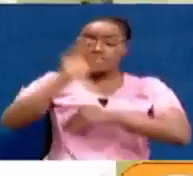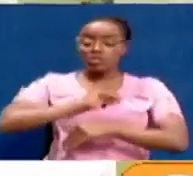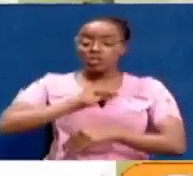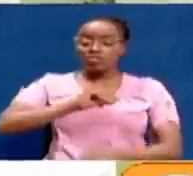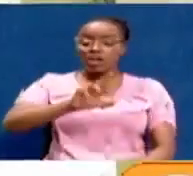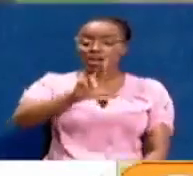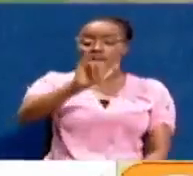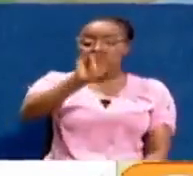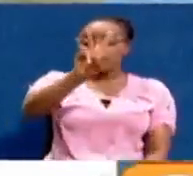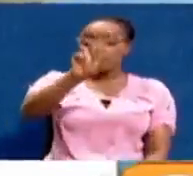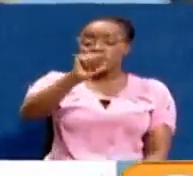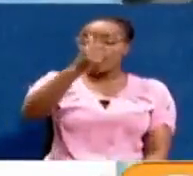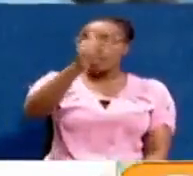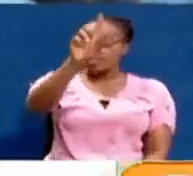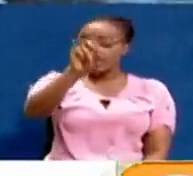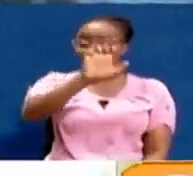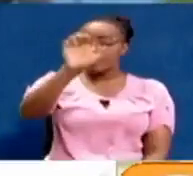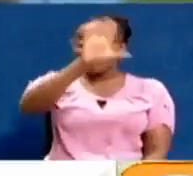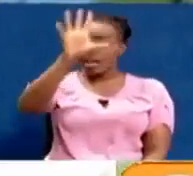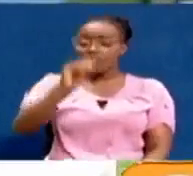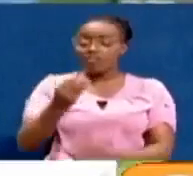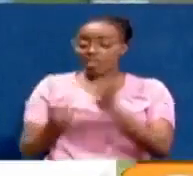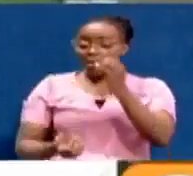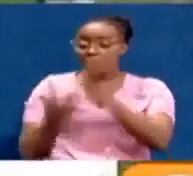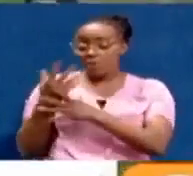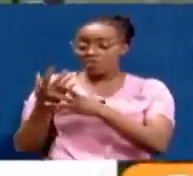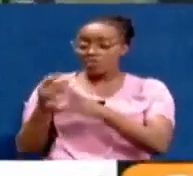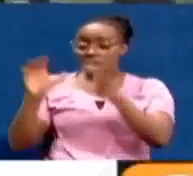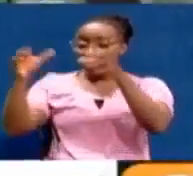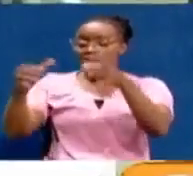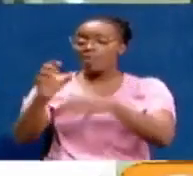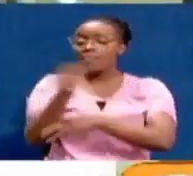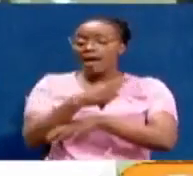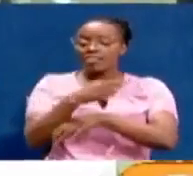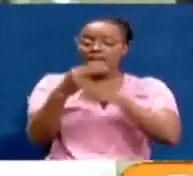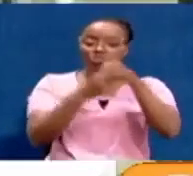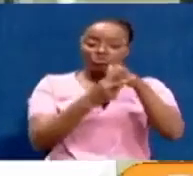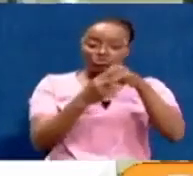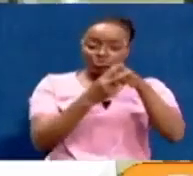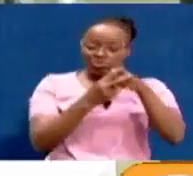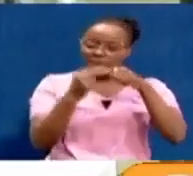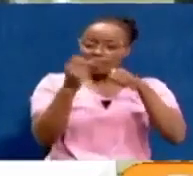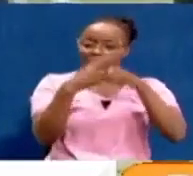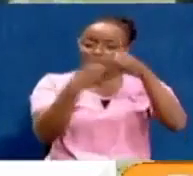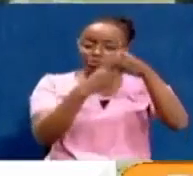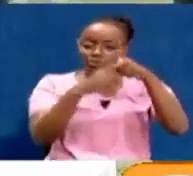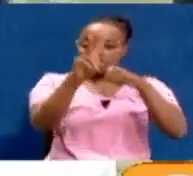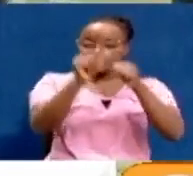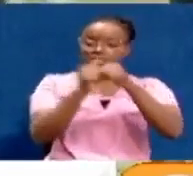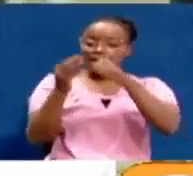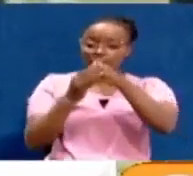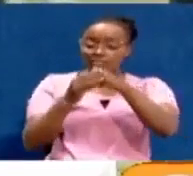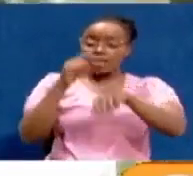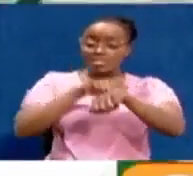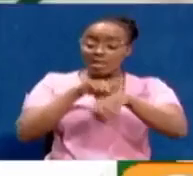University-owned Rivatex East Africa since the firm's revival in June 2019. When we president